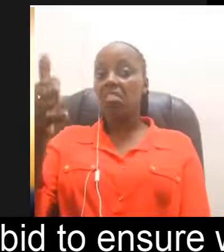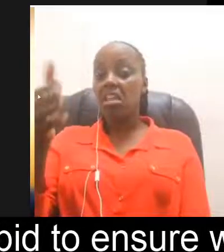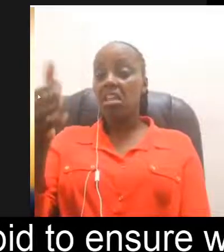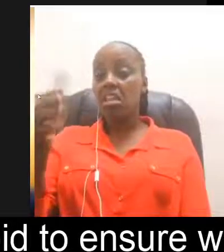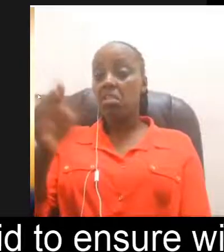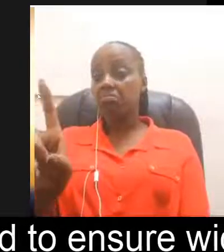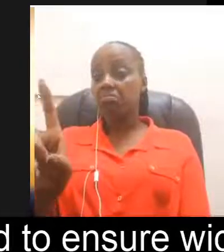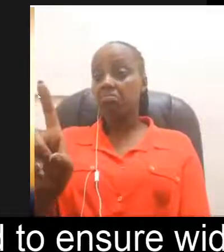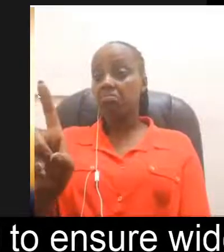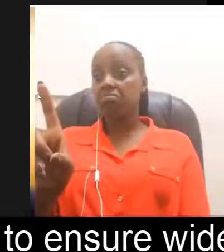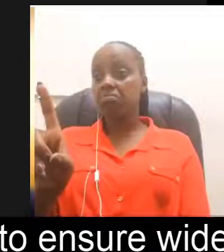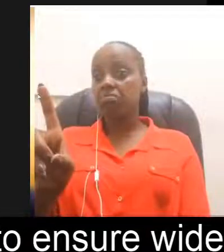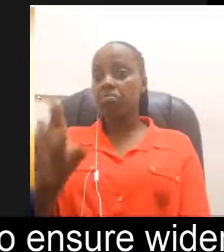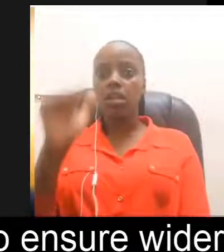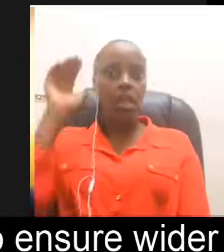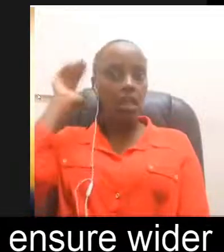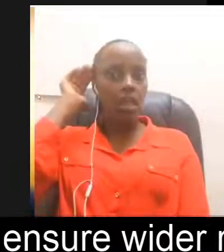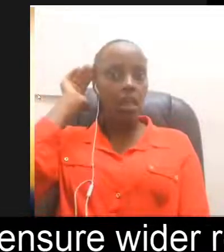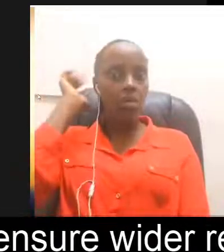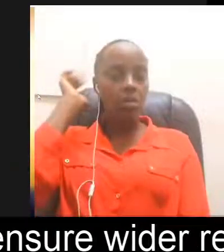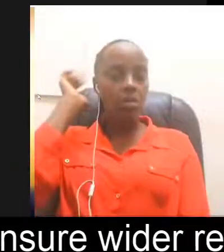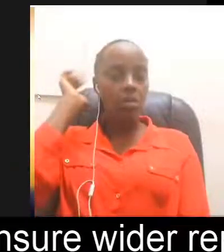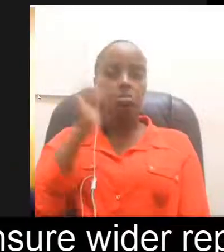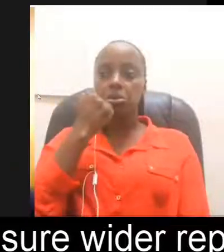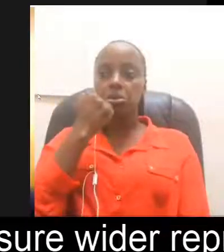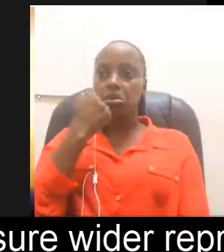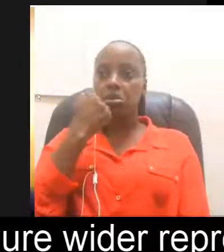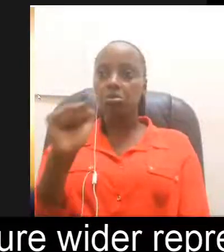Maximilian, we still can't hear you.